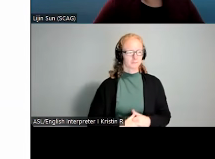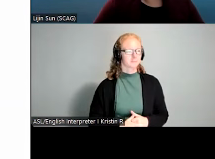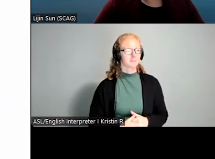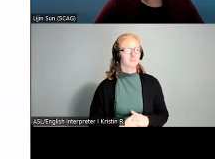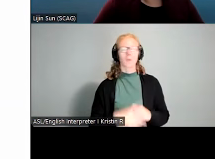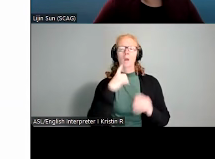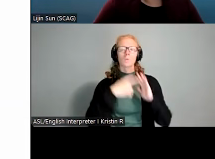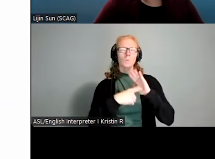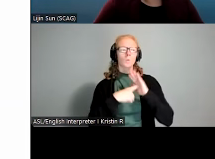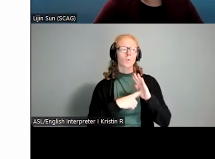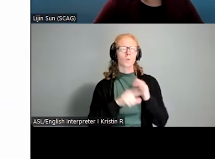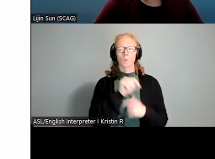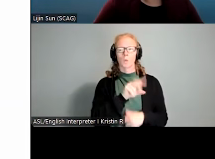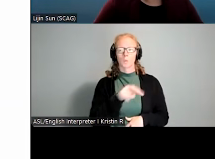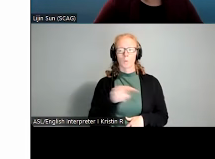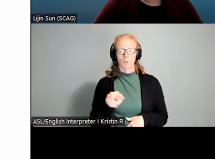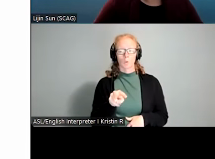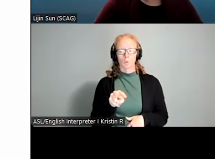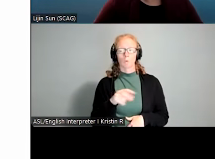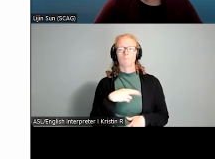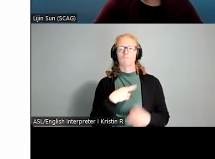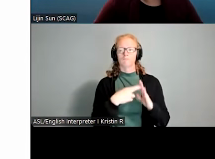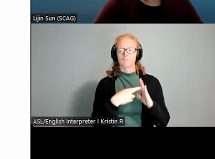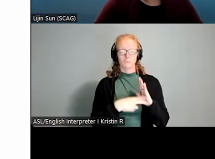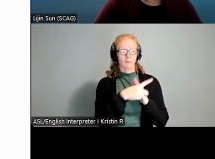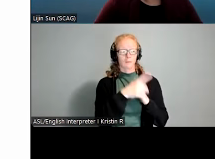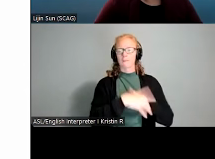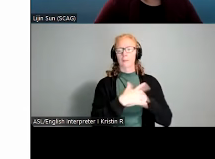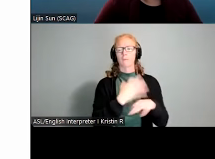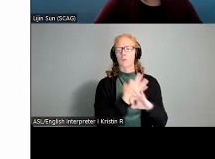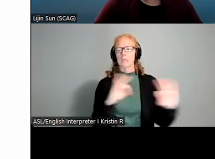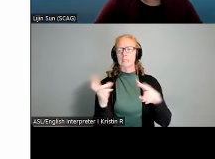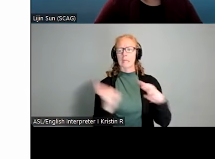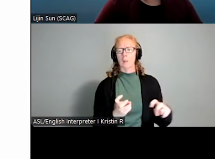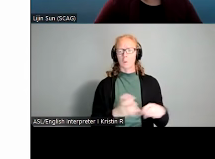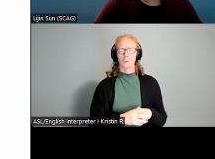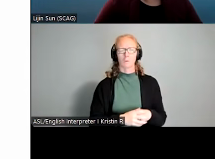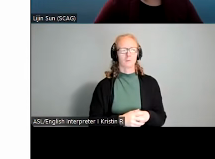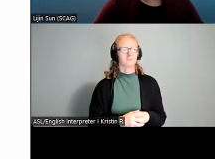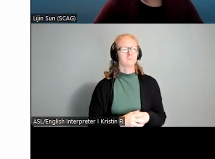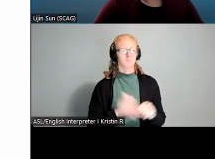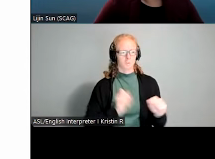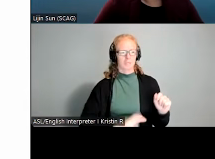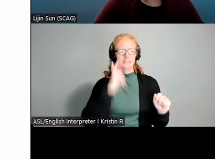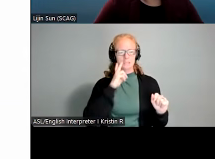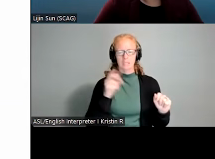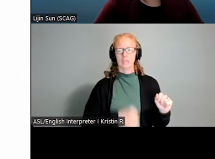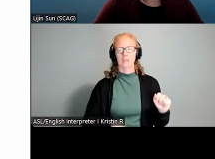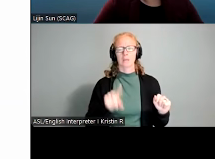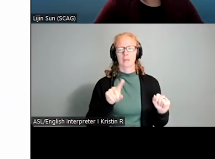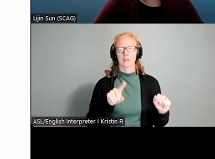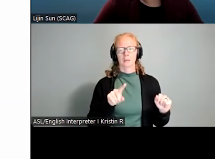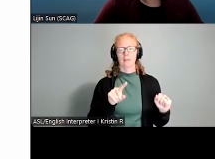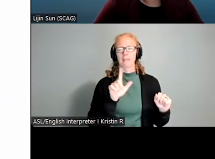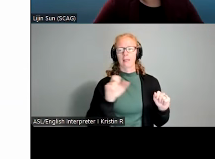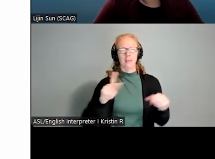the latest 2022 CEQA guidelines version is available for free download on AEP's website, and that website link is